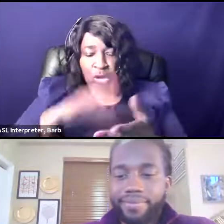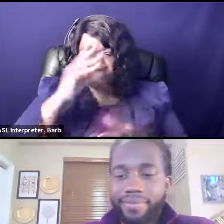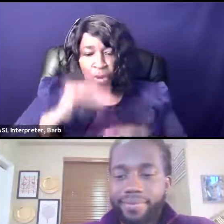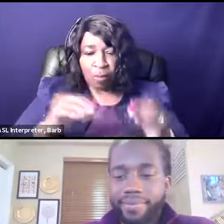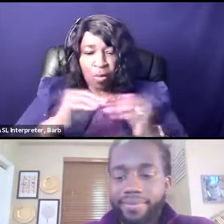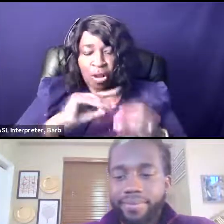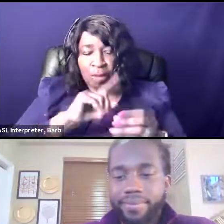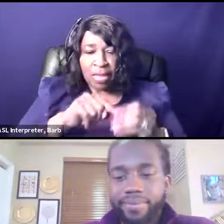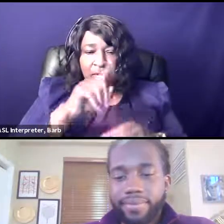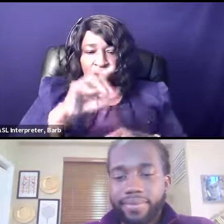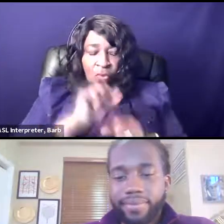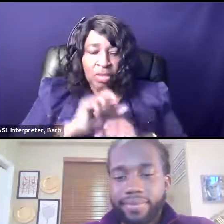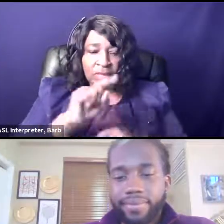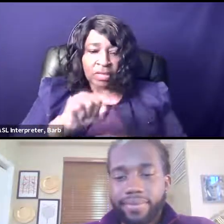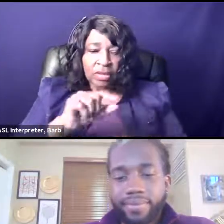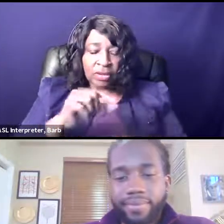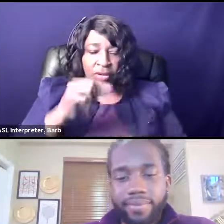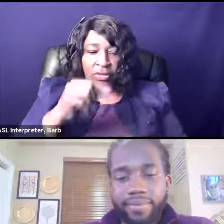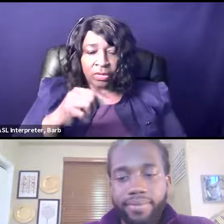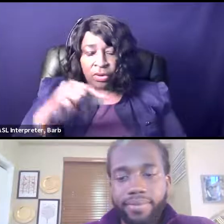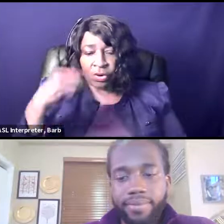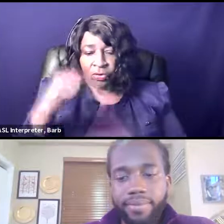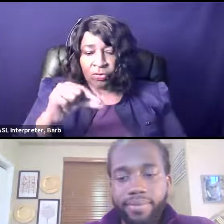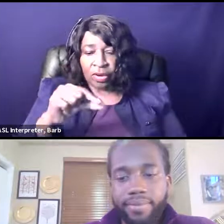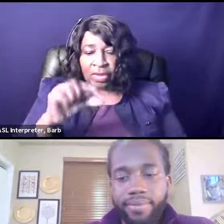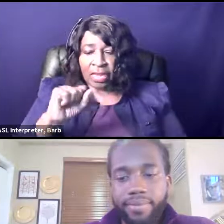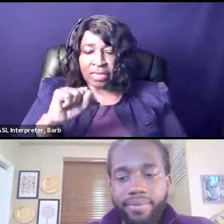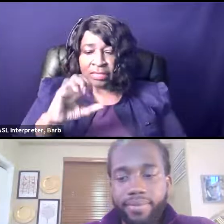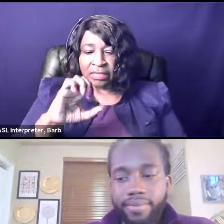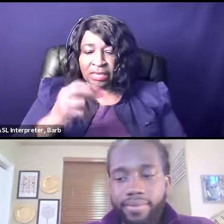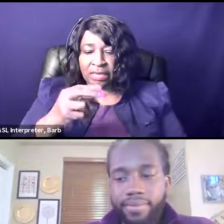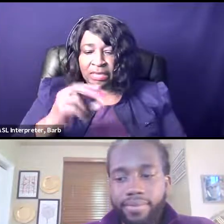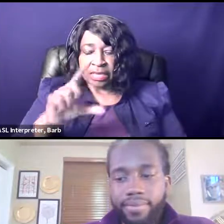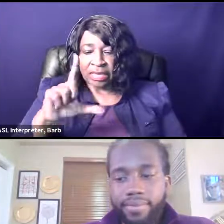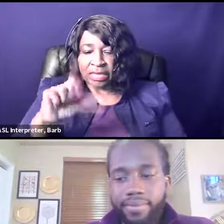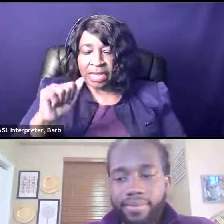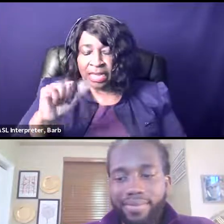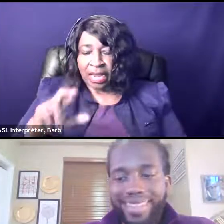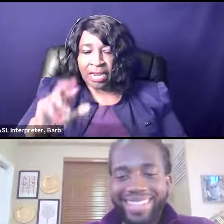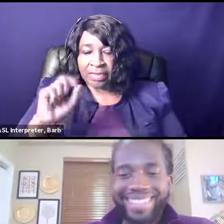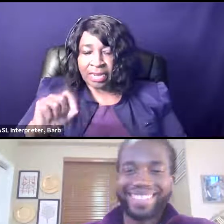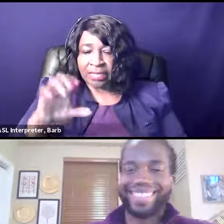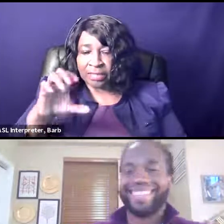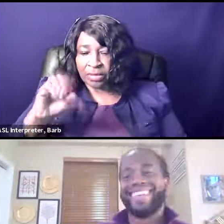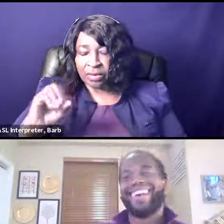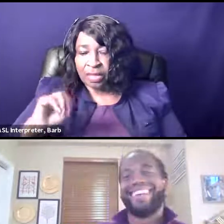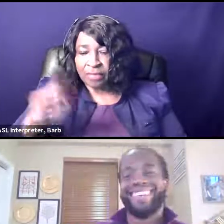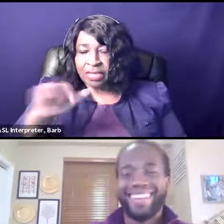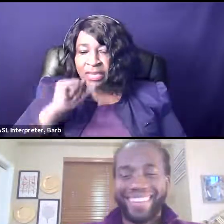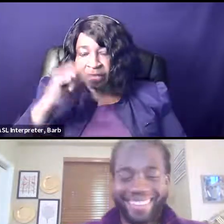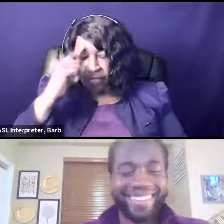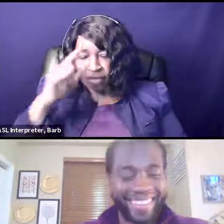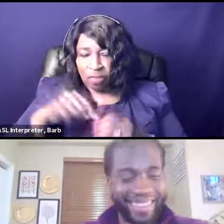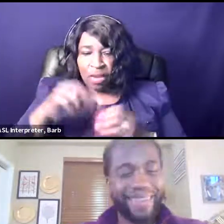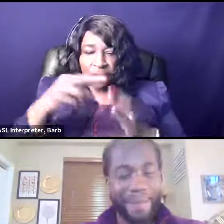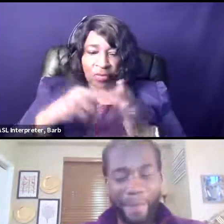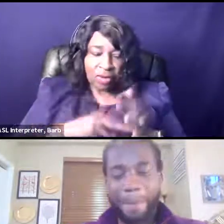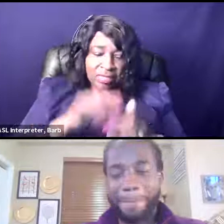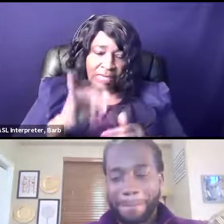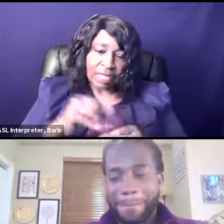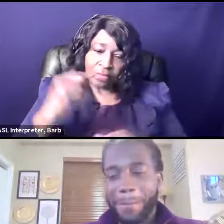at thegreenscholar.com. I know all the other Green Scholars are very salty that they did not think about registering that domain before him. Too